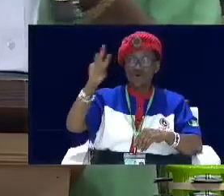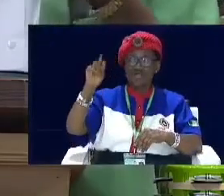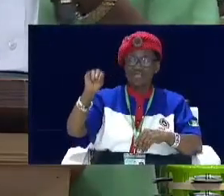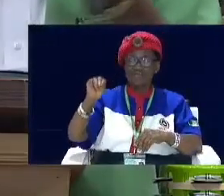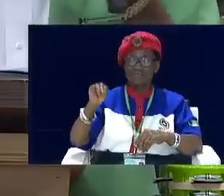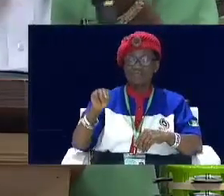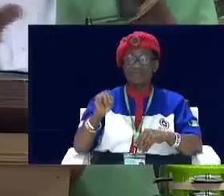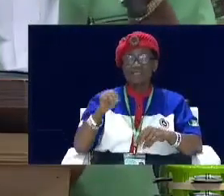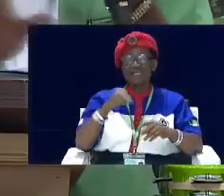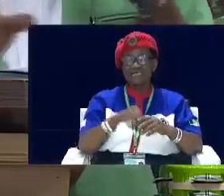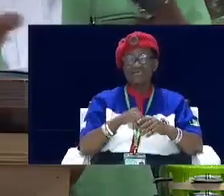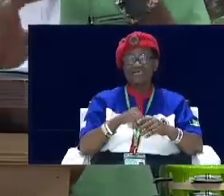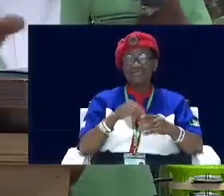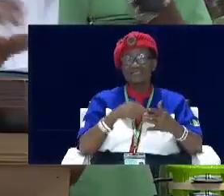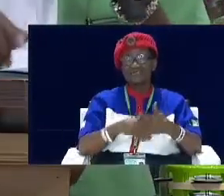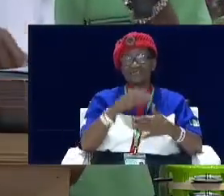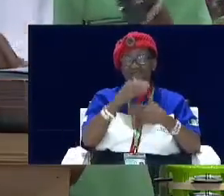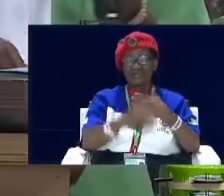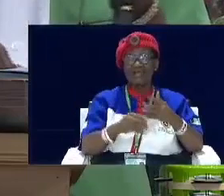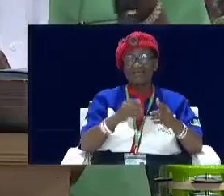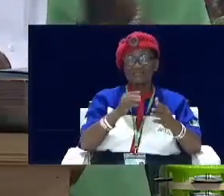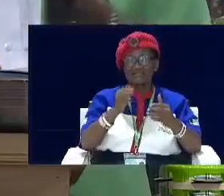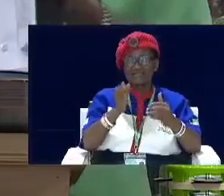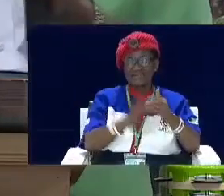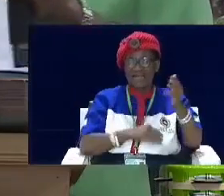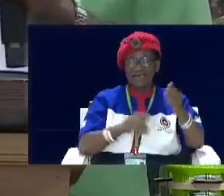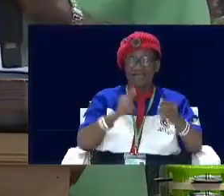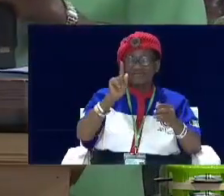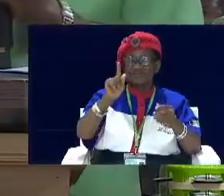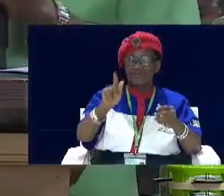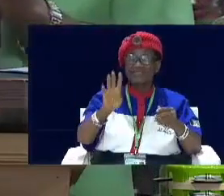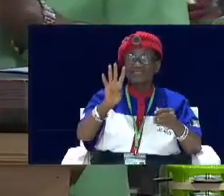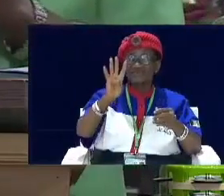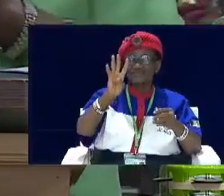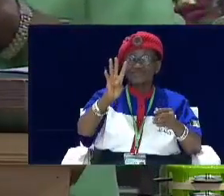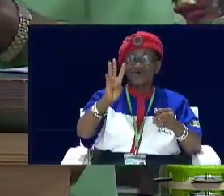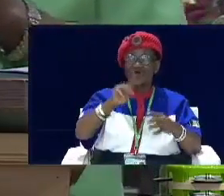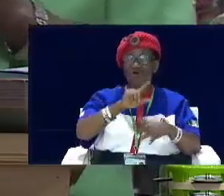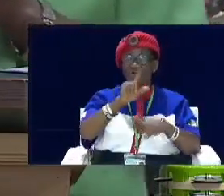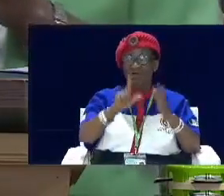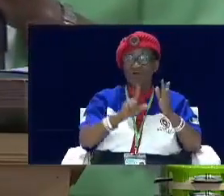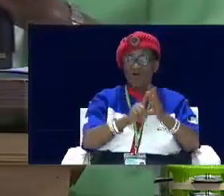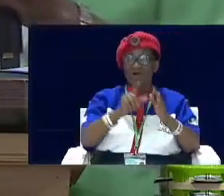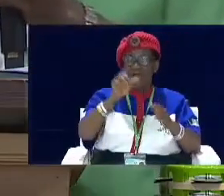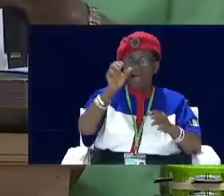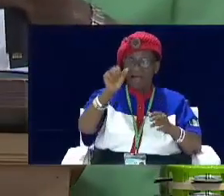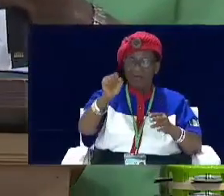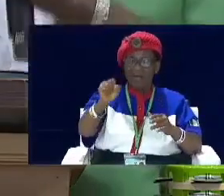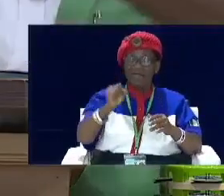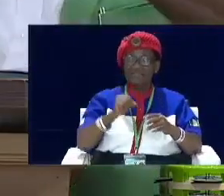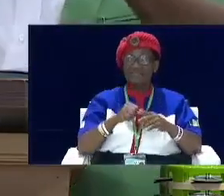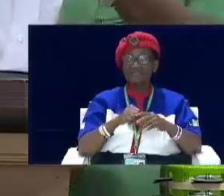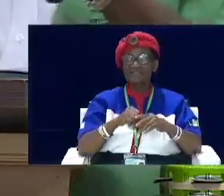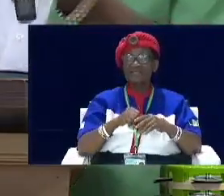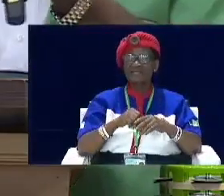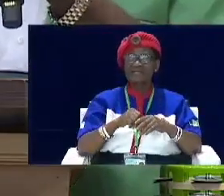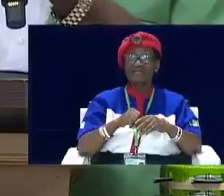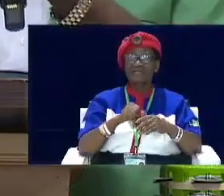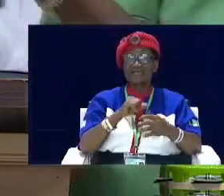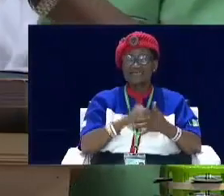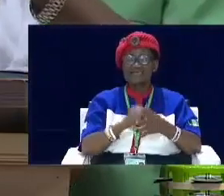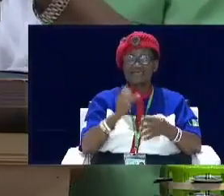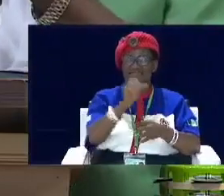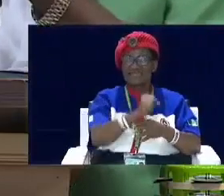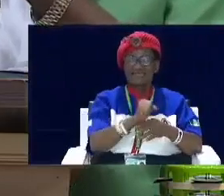less than 24 hours. Lai pe iseju abi lai pe wakati 24. It takes